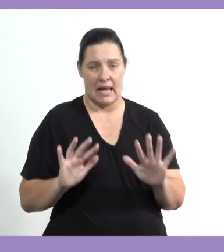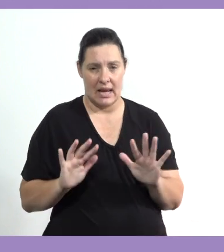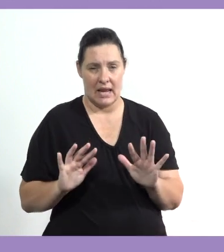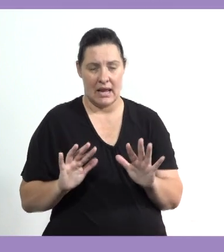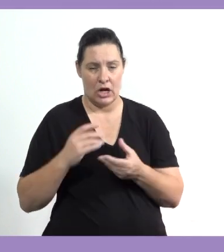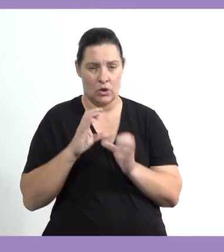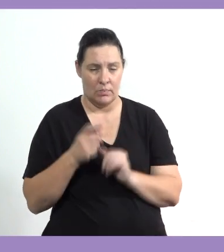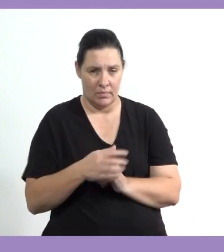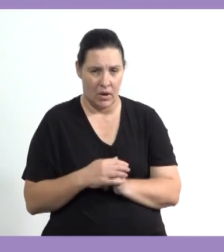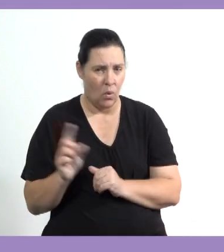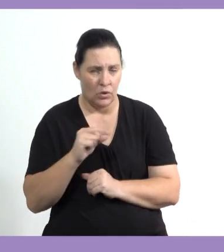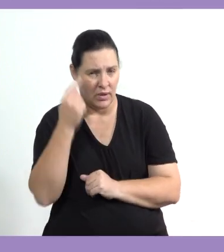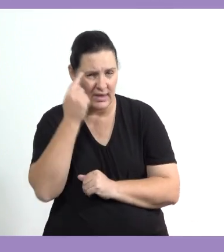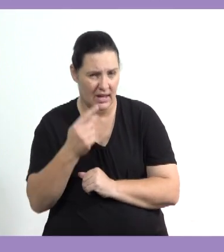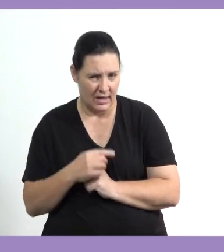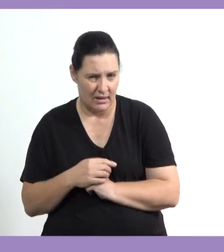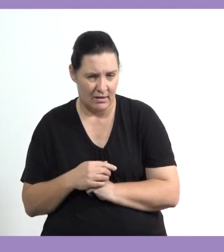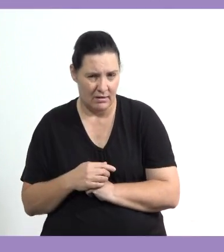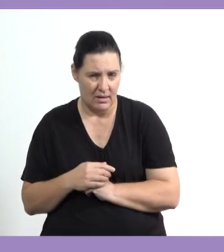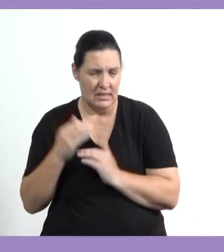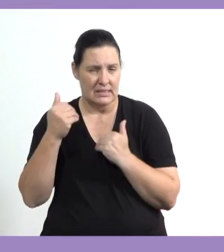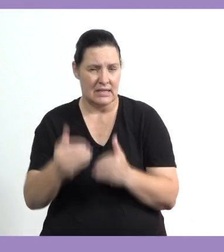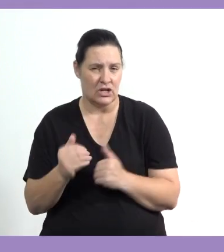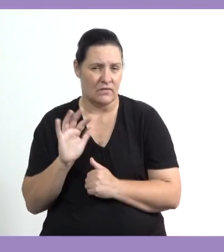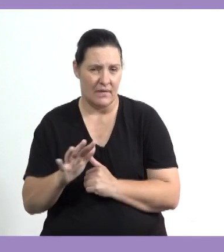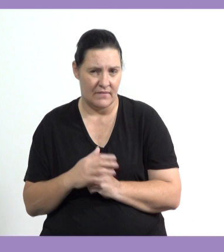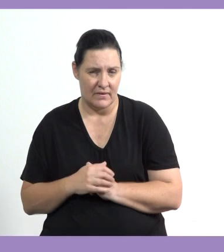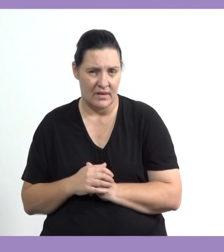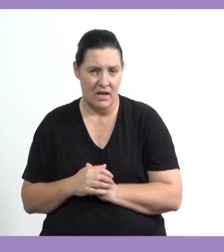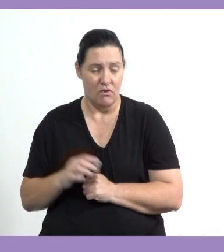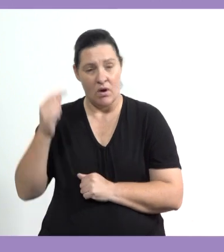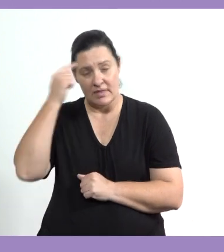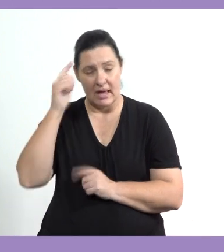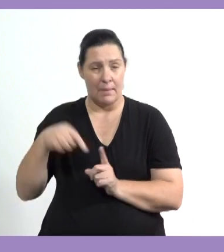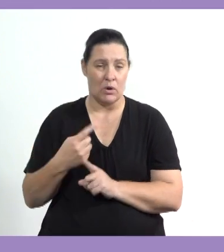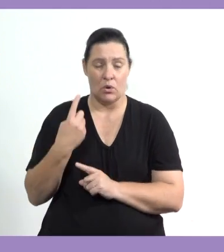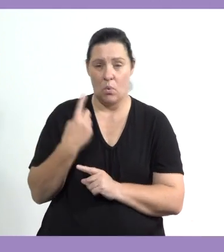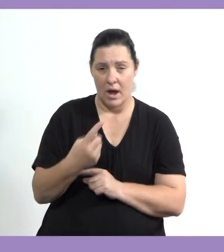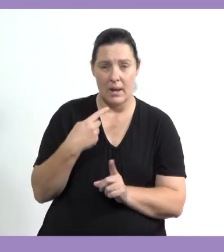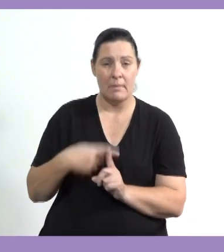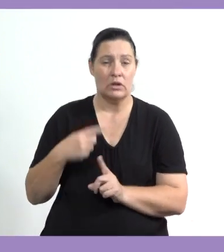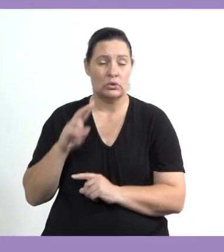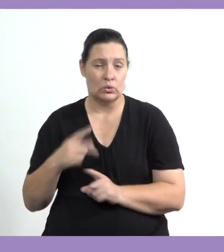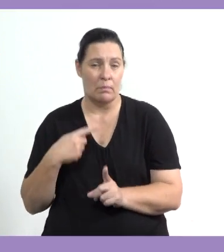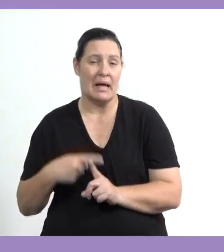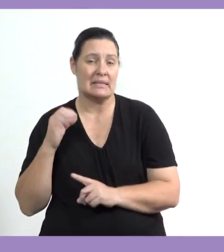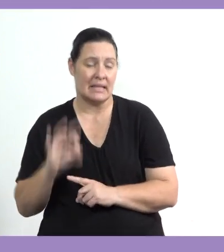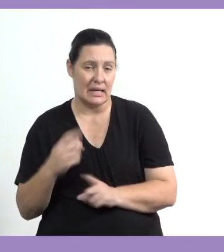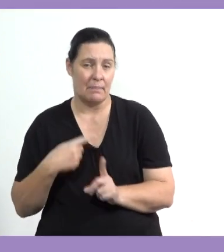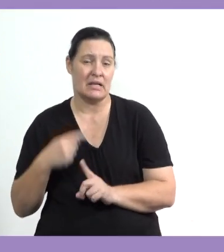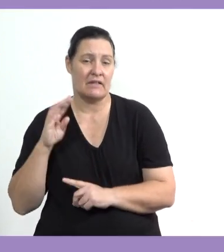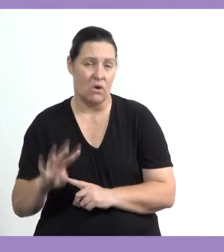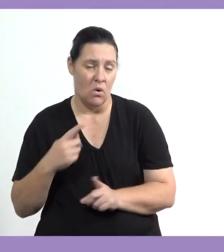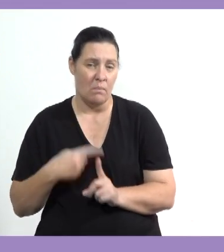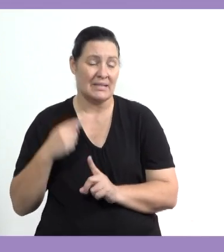10 cubes. What do you think is going to be in stage 5? If you are thinking of 1 plus 2 plus 3